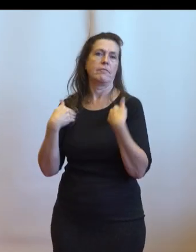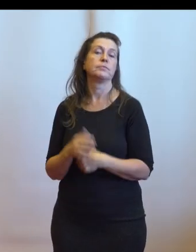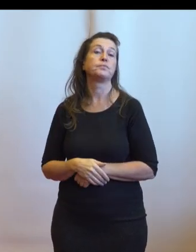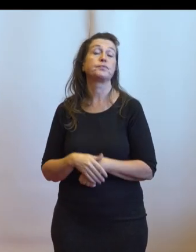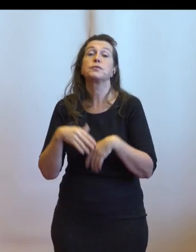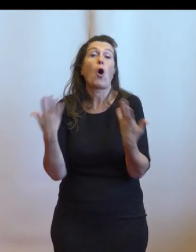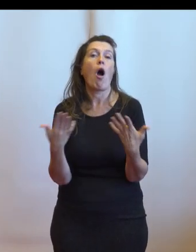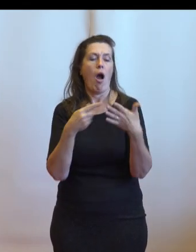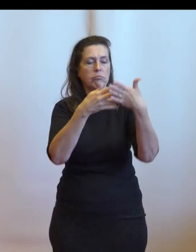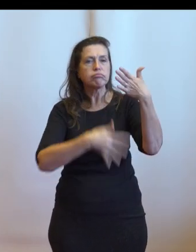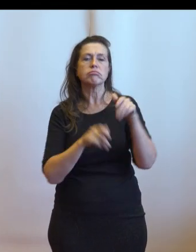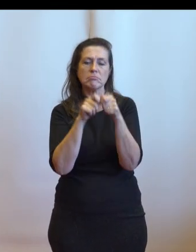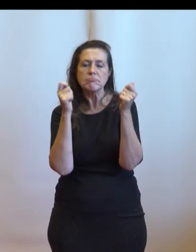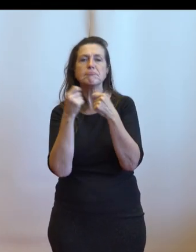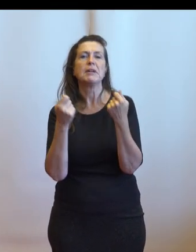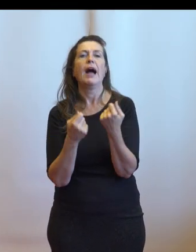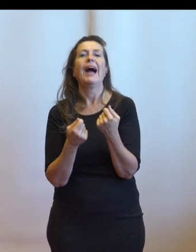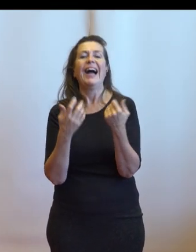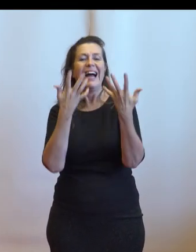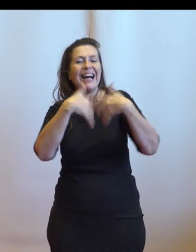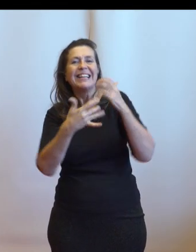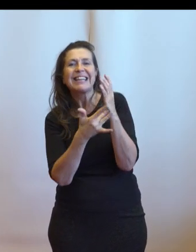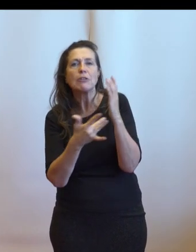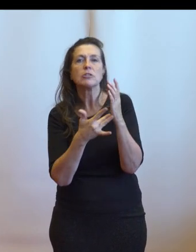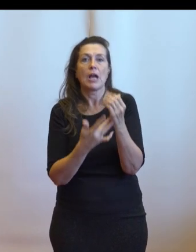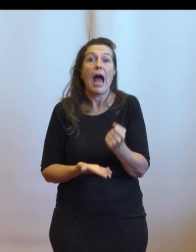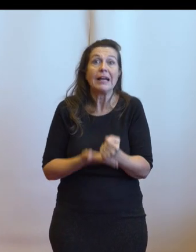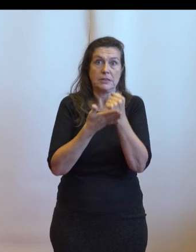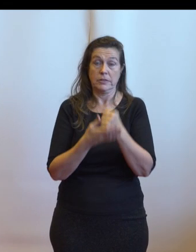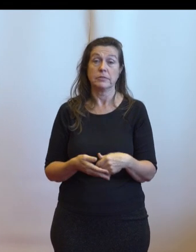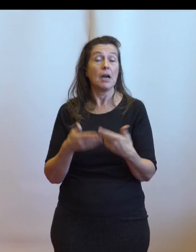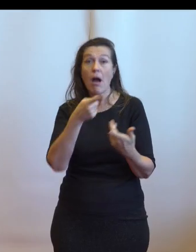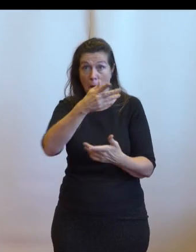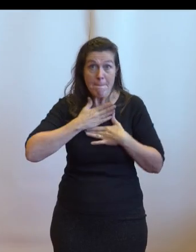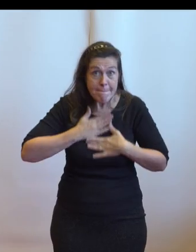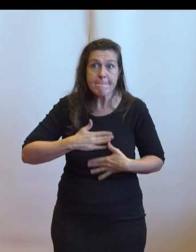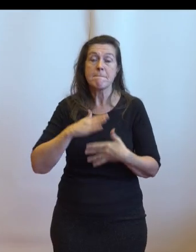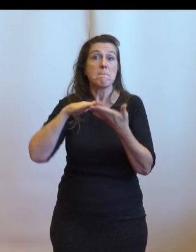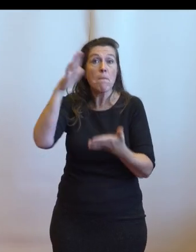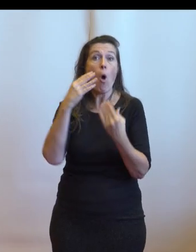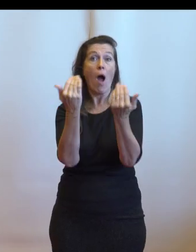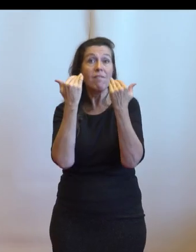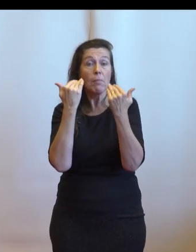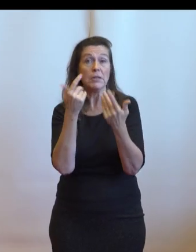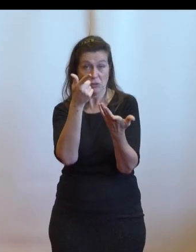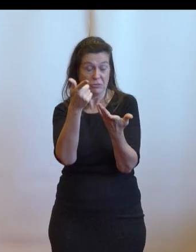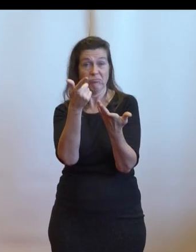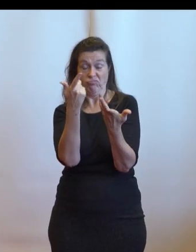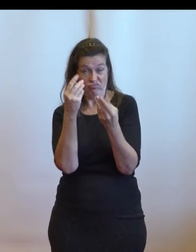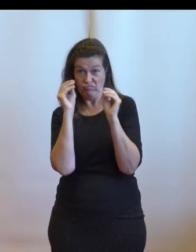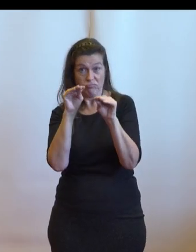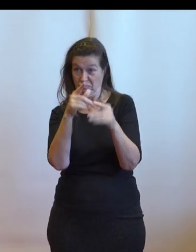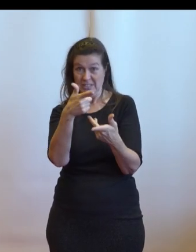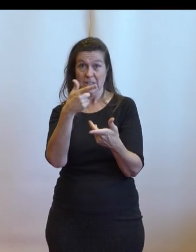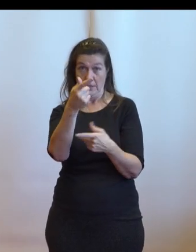technology catalogue, and many other things in there as well. And if you want further information, please come and see me or look on our website and look at our growing